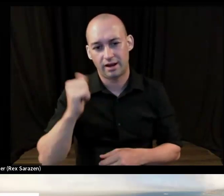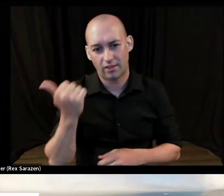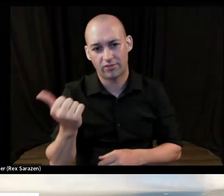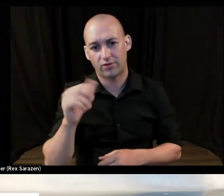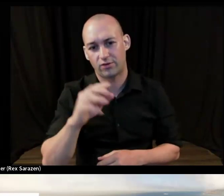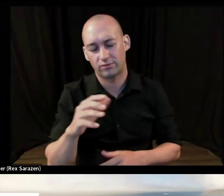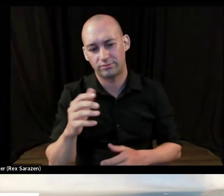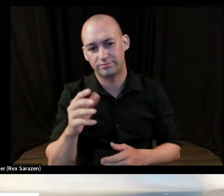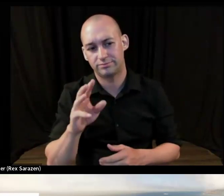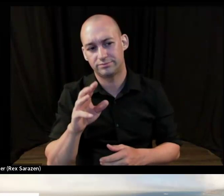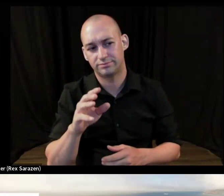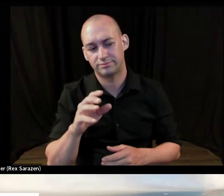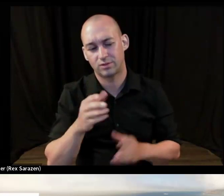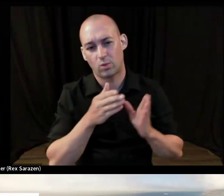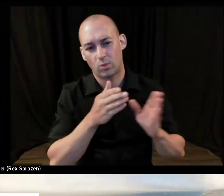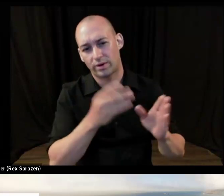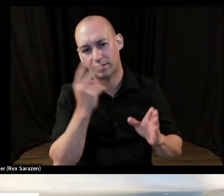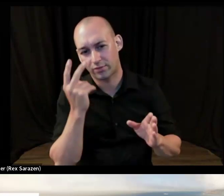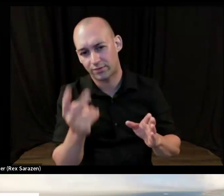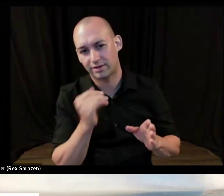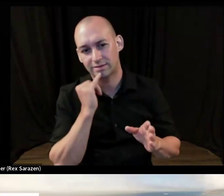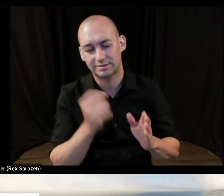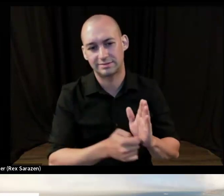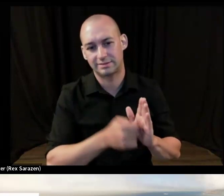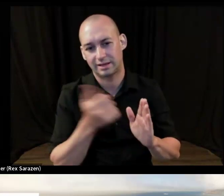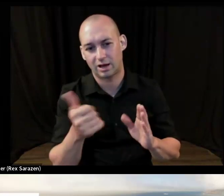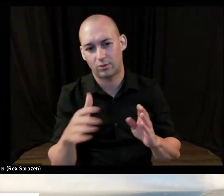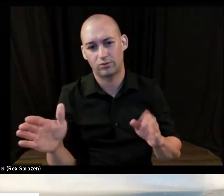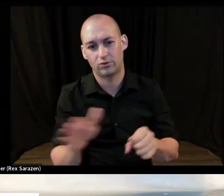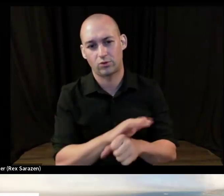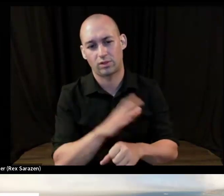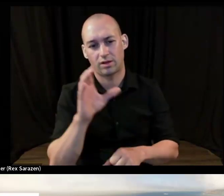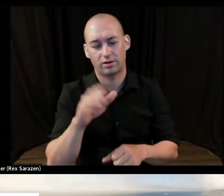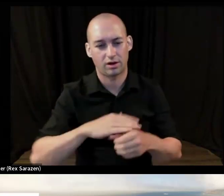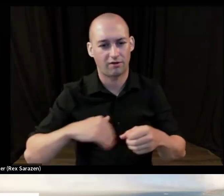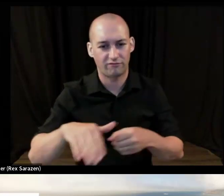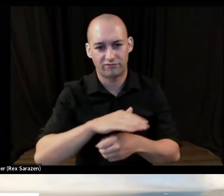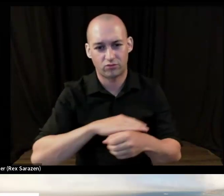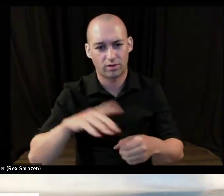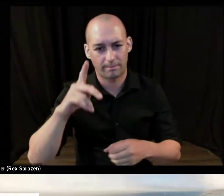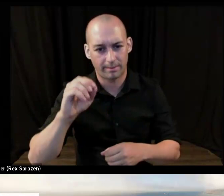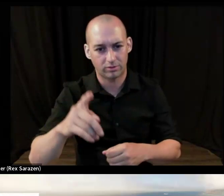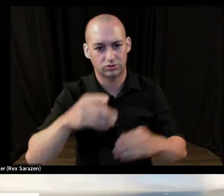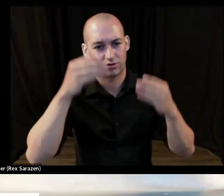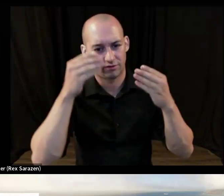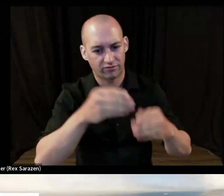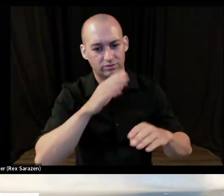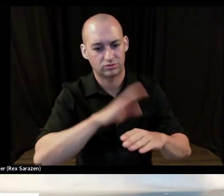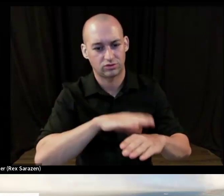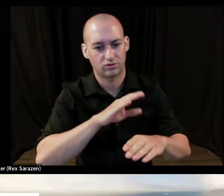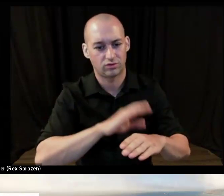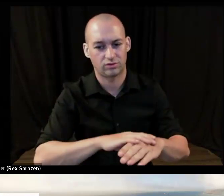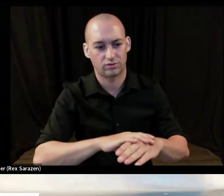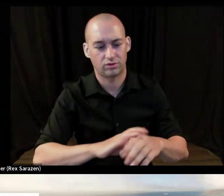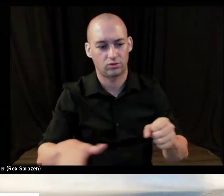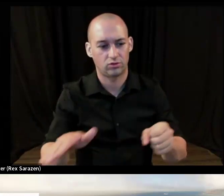to look through would be to kind of take out total covered population, focus on the total